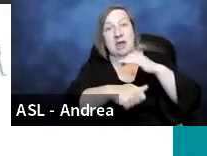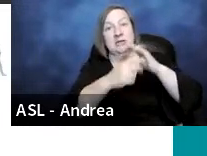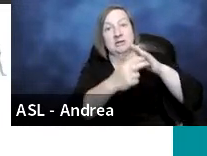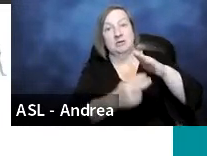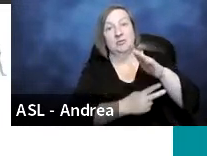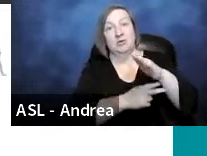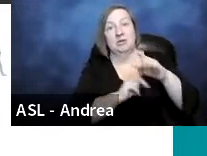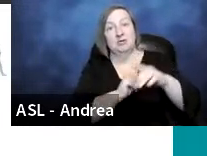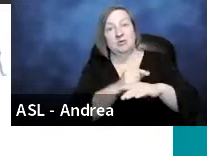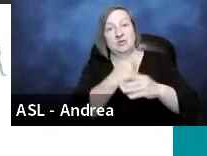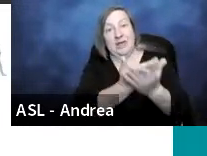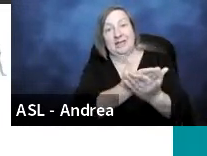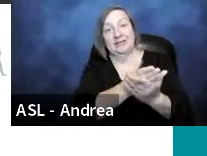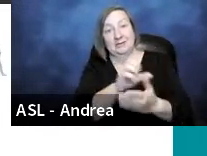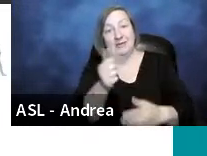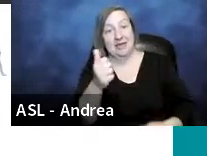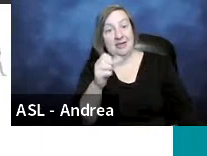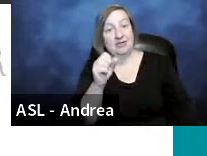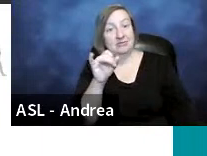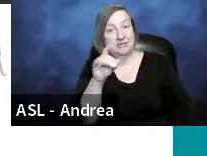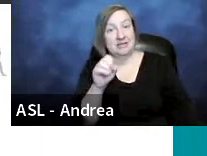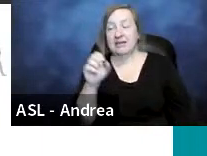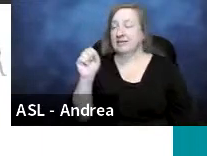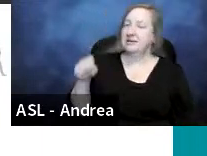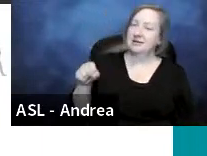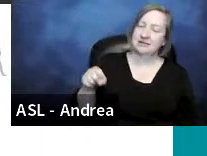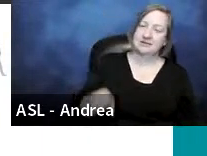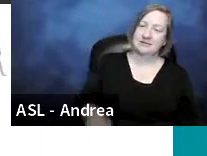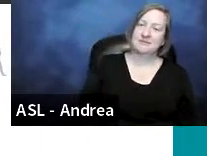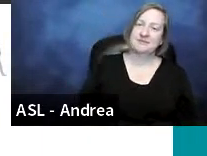other side. Yes.